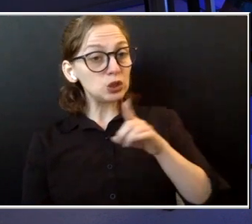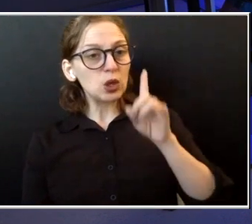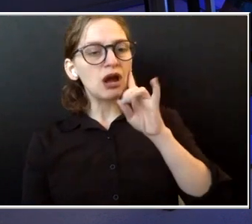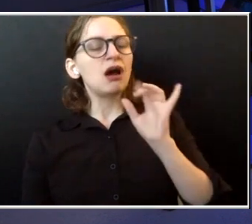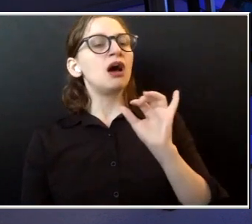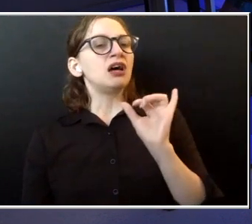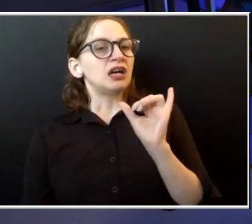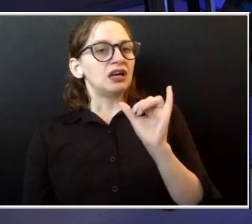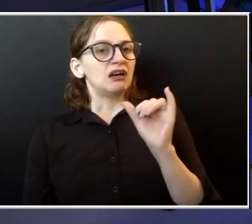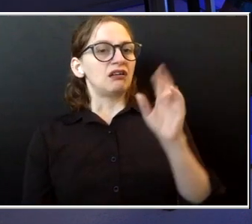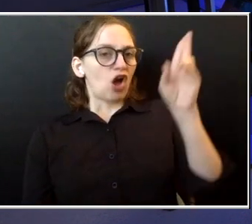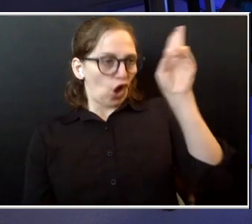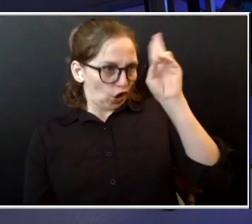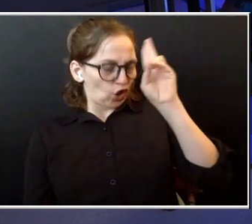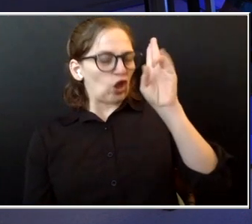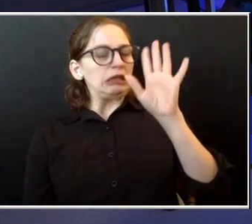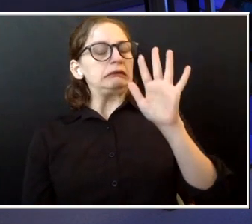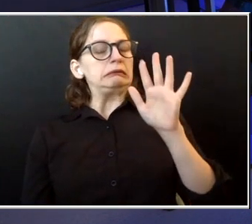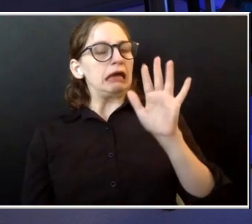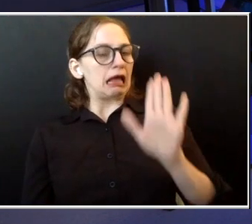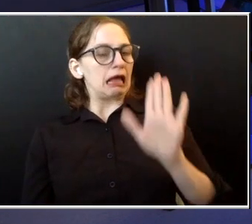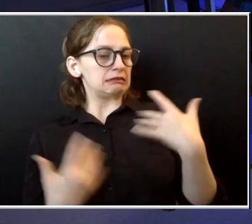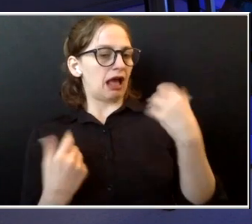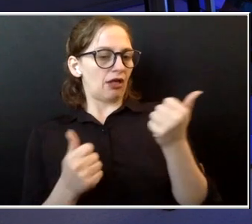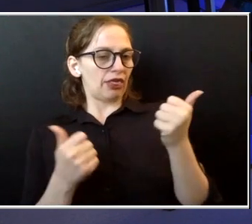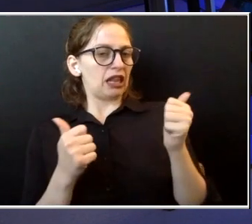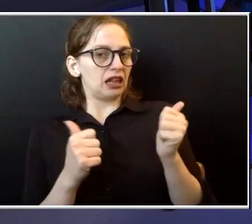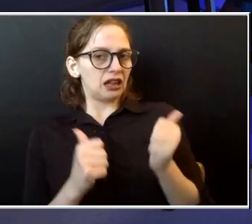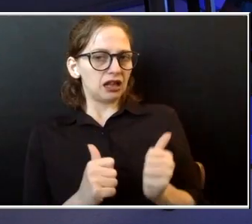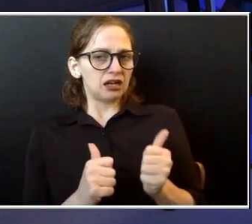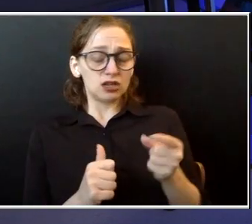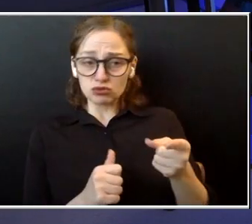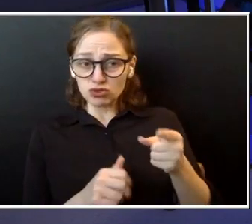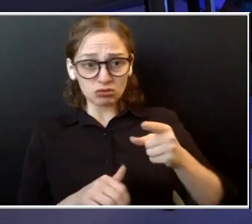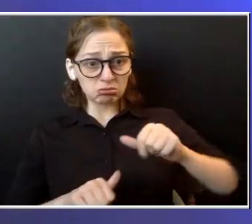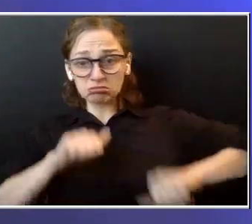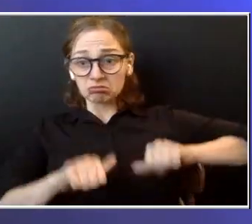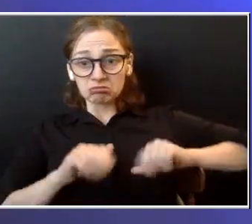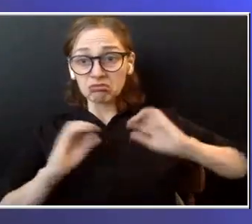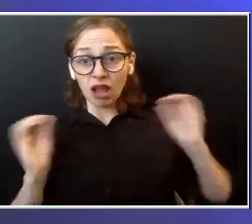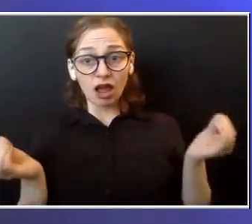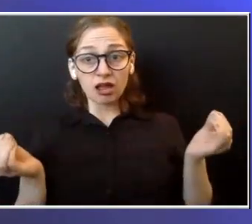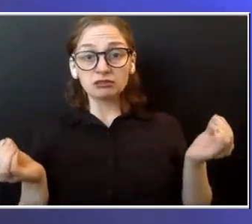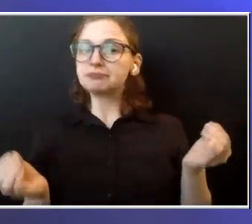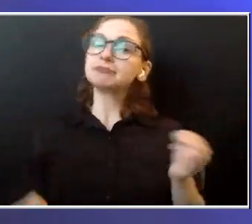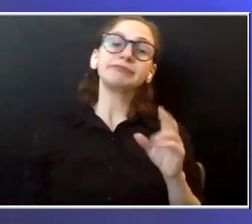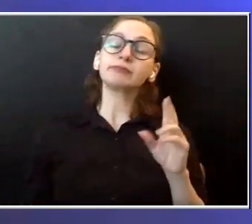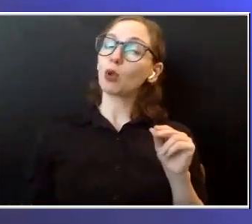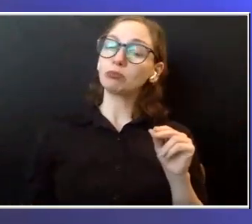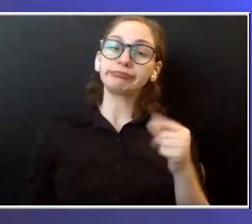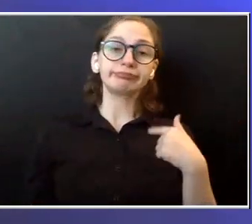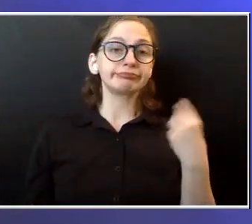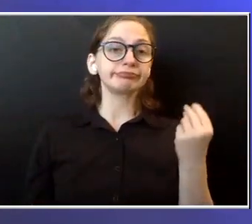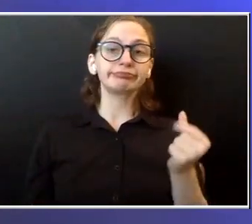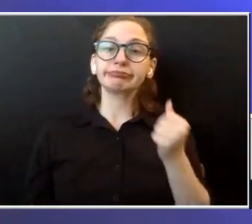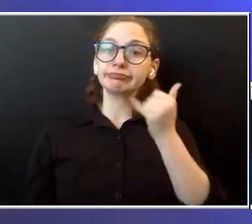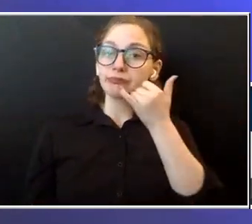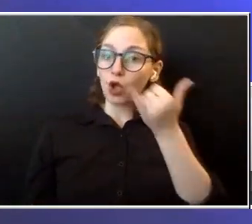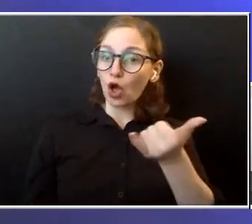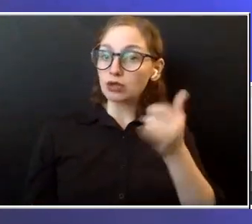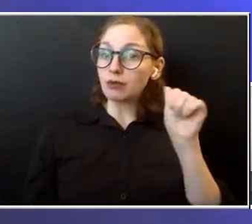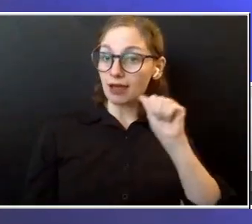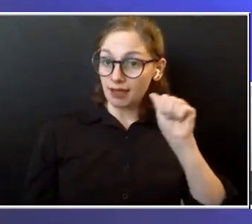deteriorated, it sounds like you didn't hesitate. Nope. What did you do? So I called my aunt, and I said,